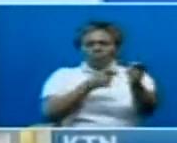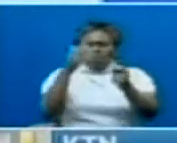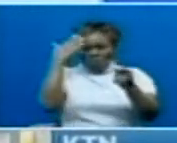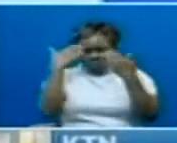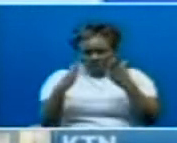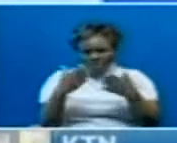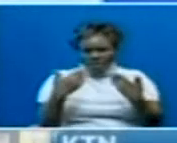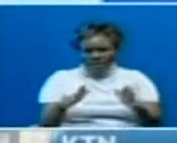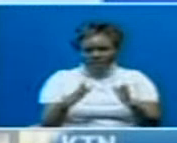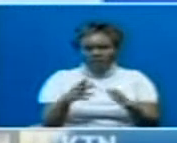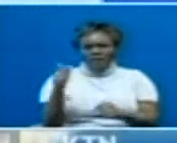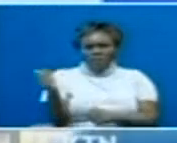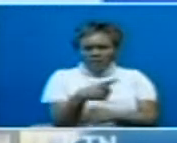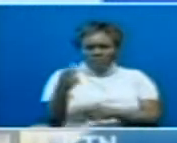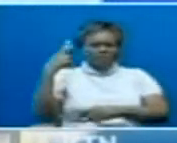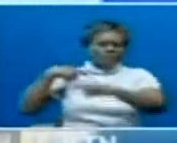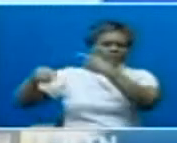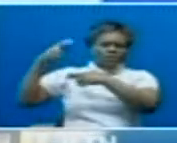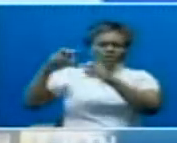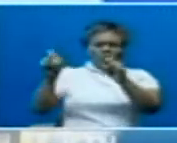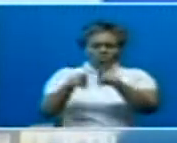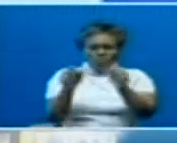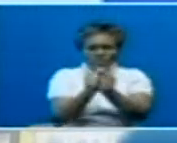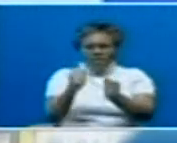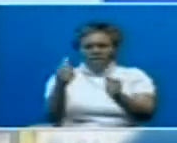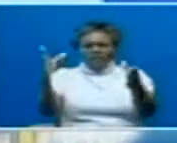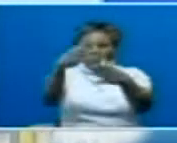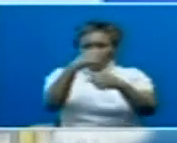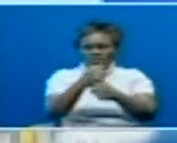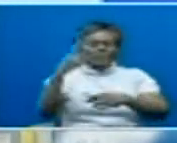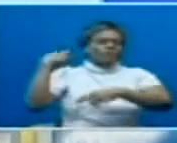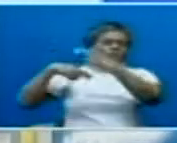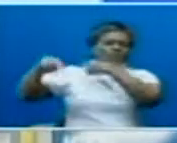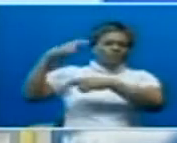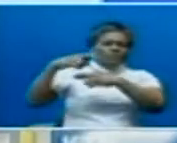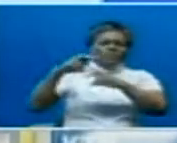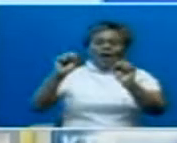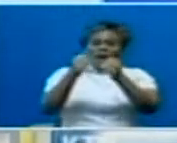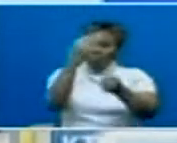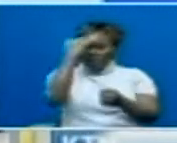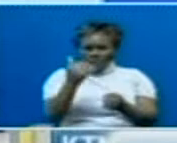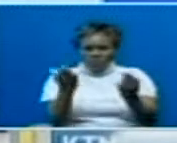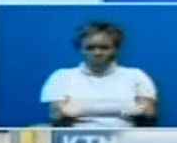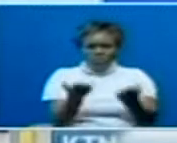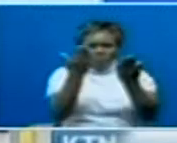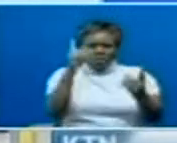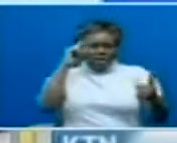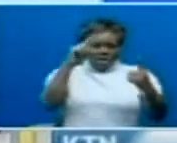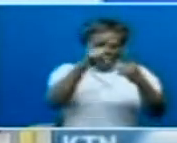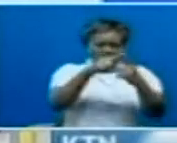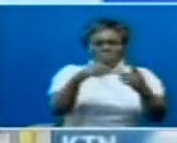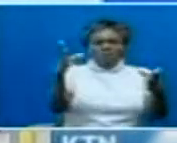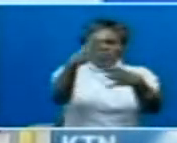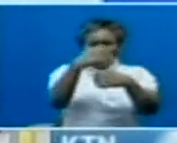conclusion of a 3-month long review by McKinsey and Company. The review was informed by the need to improve the group's organization